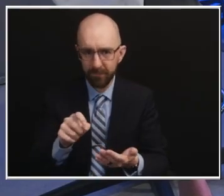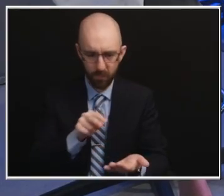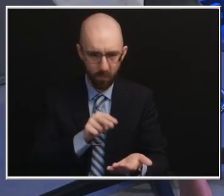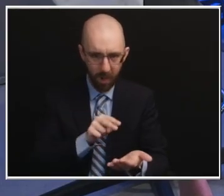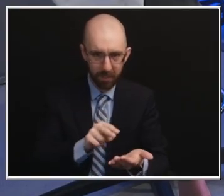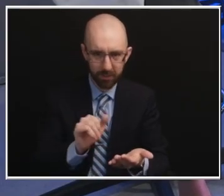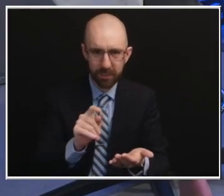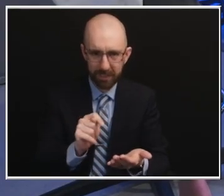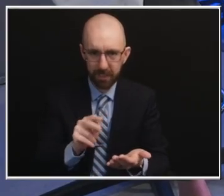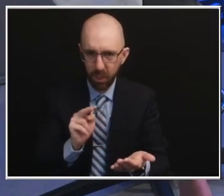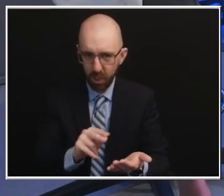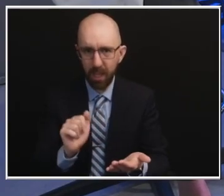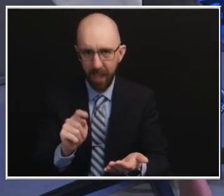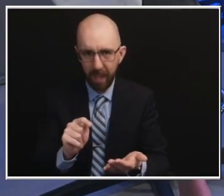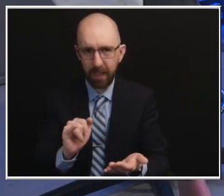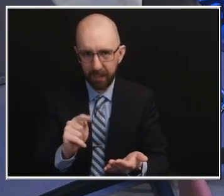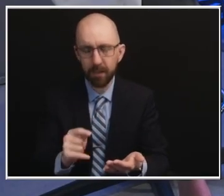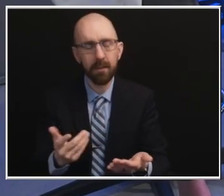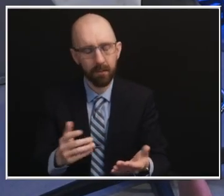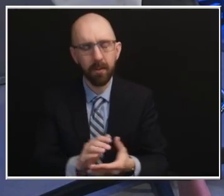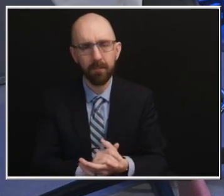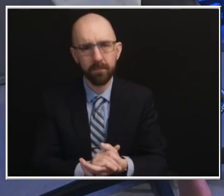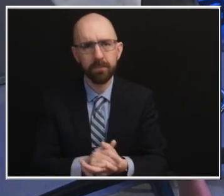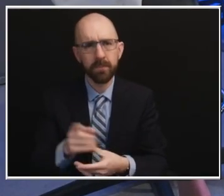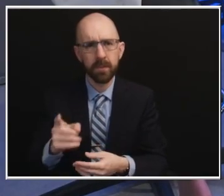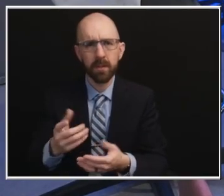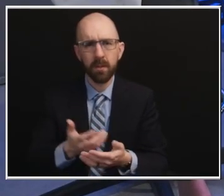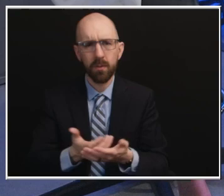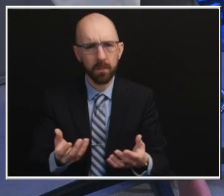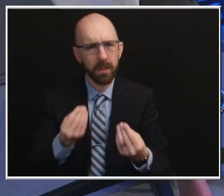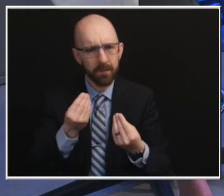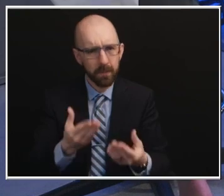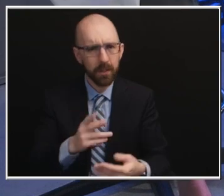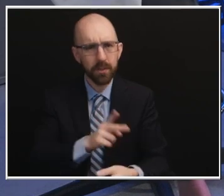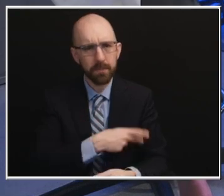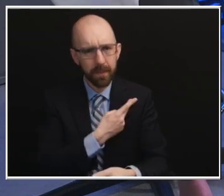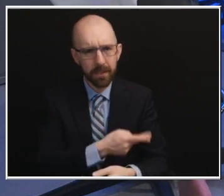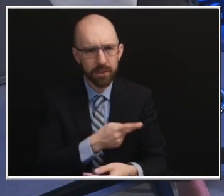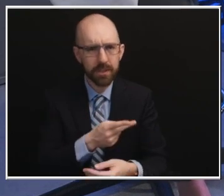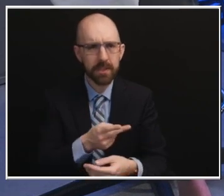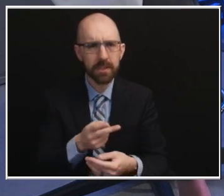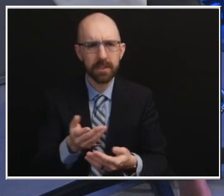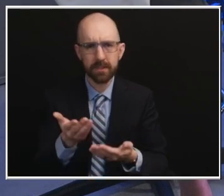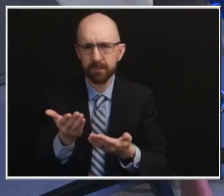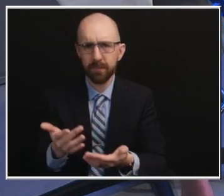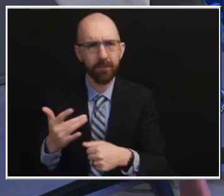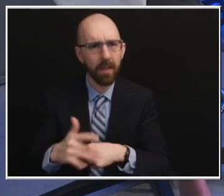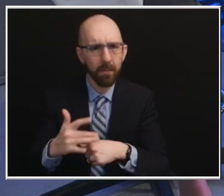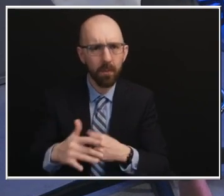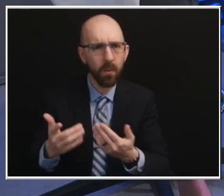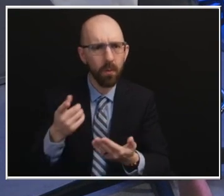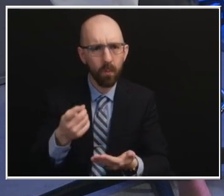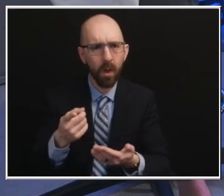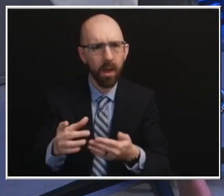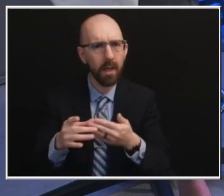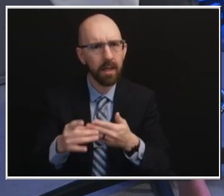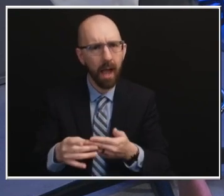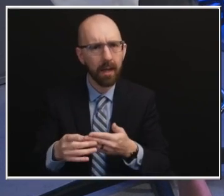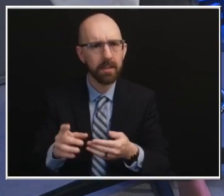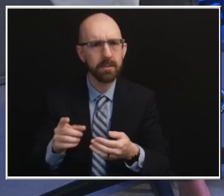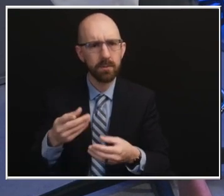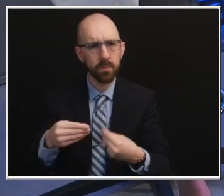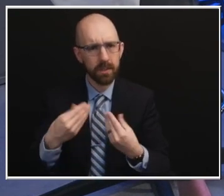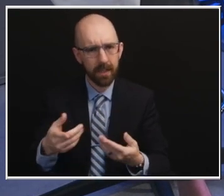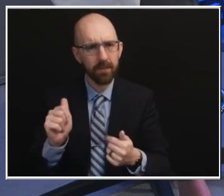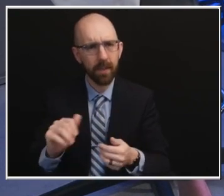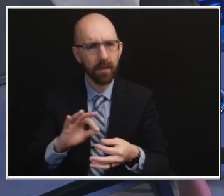okay. Correct. So Charlotte, with so much information at patient fingertips, what guidance can you give patients so they interpret the data appropriately